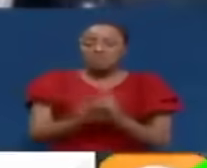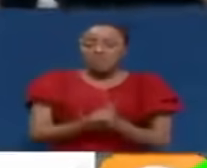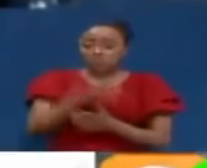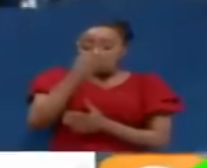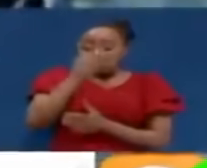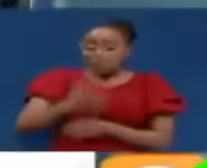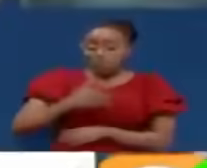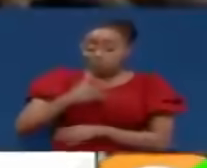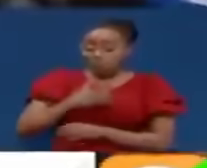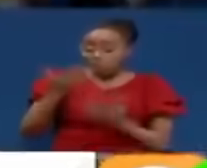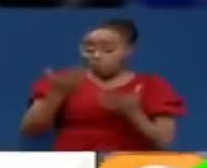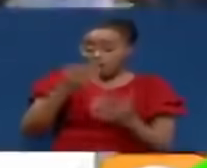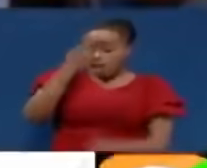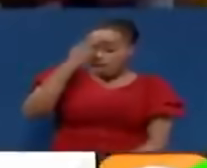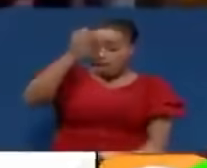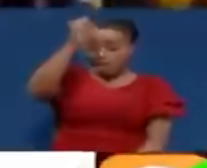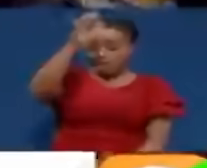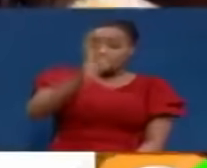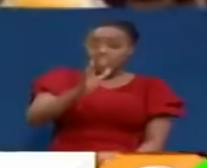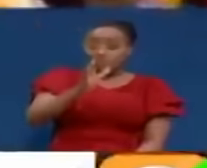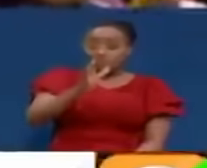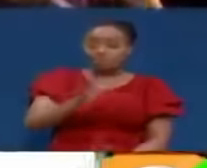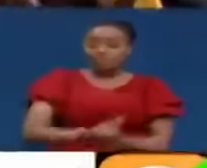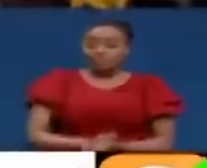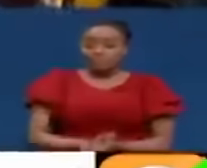Ruto's visit to Kajiado